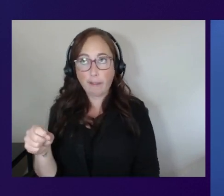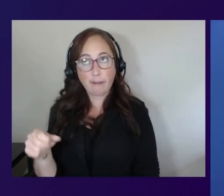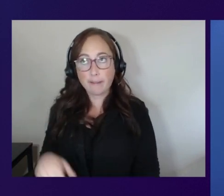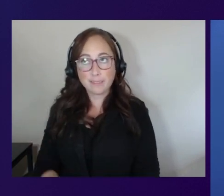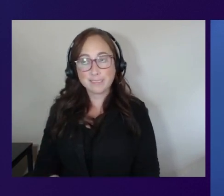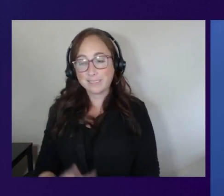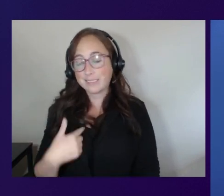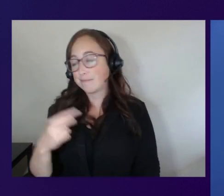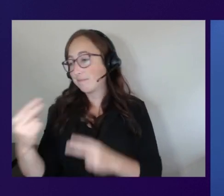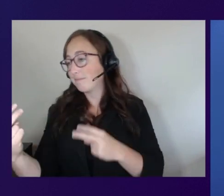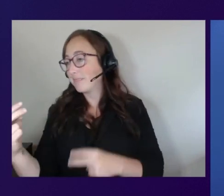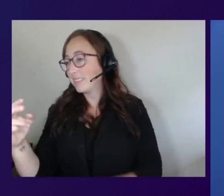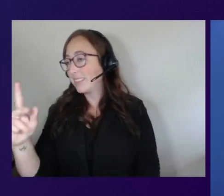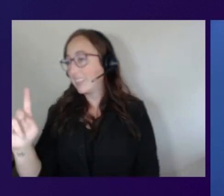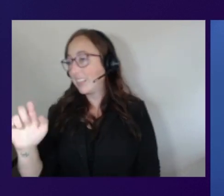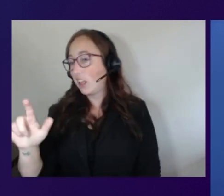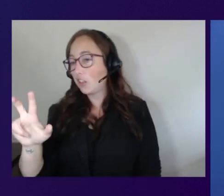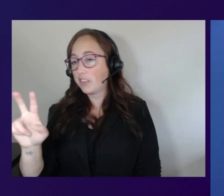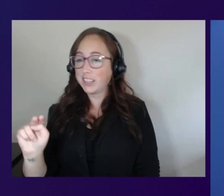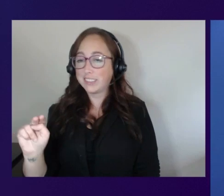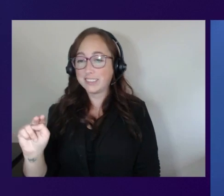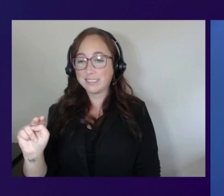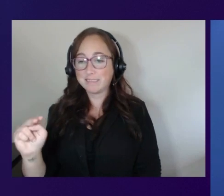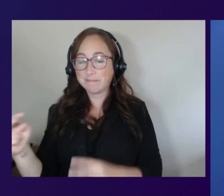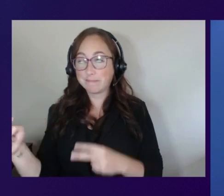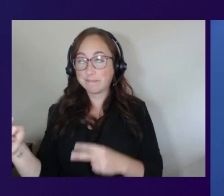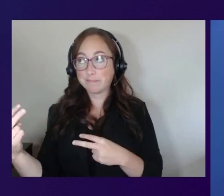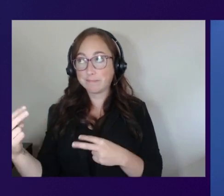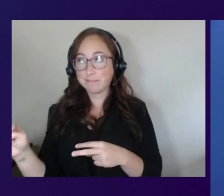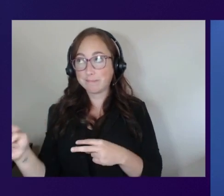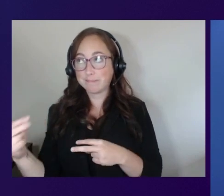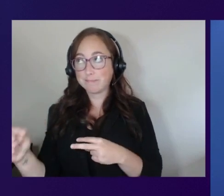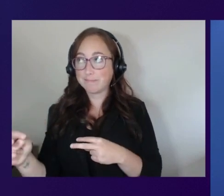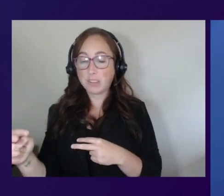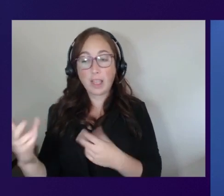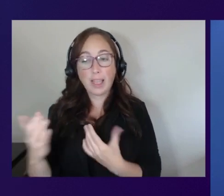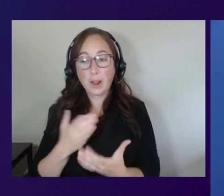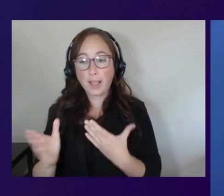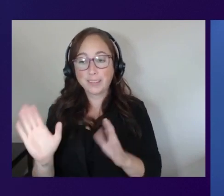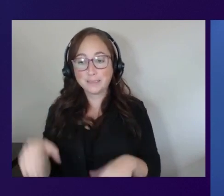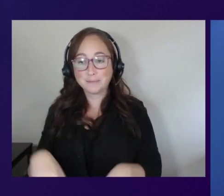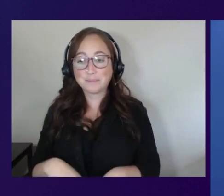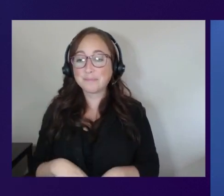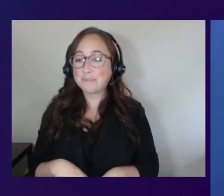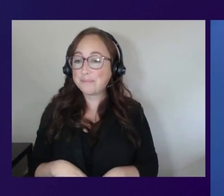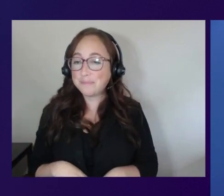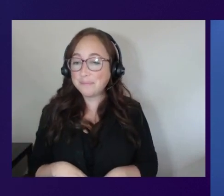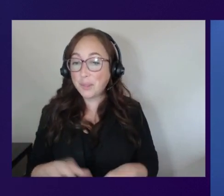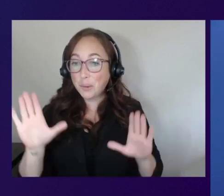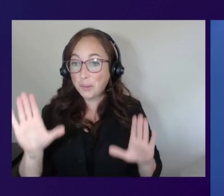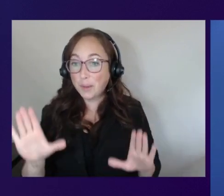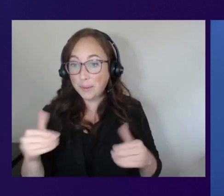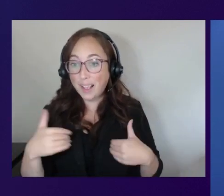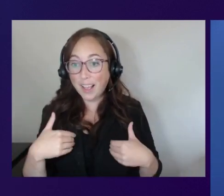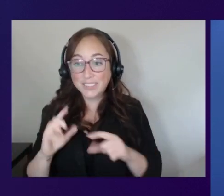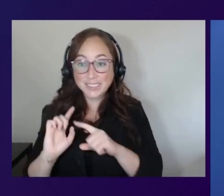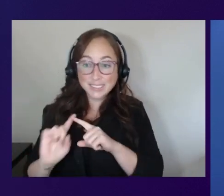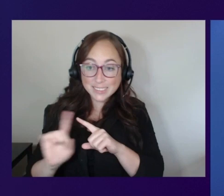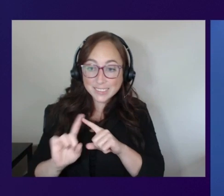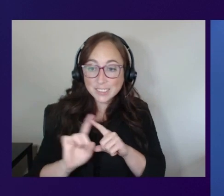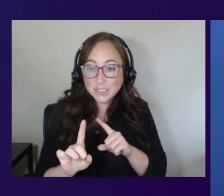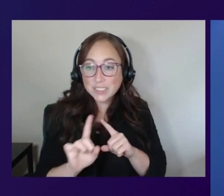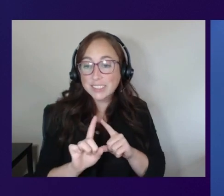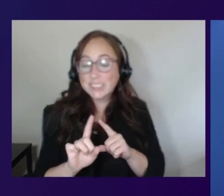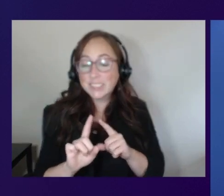at Calvin right now. He's, yeah. Anyway, so great. So we've got a lot of different